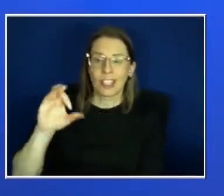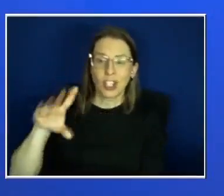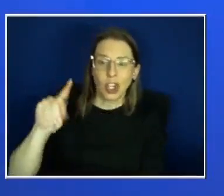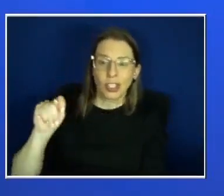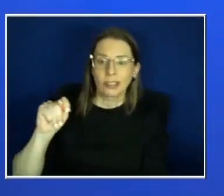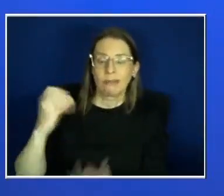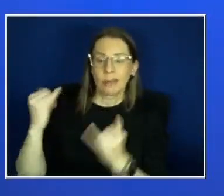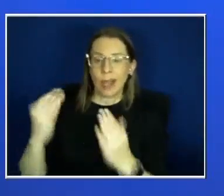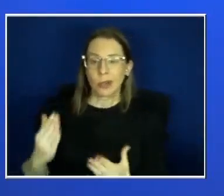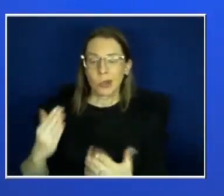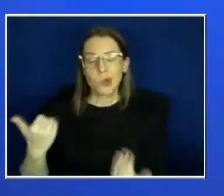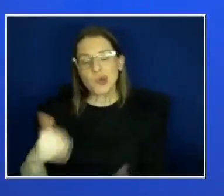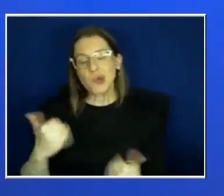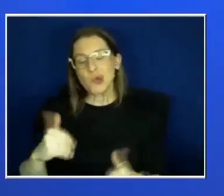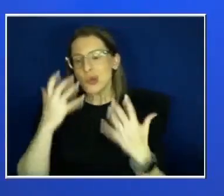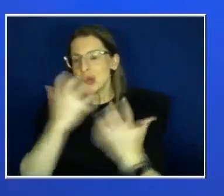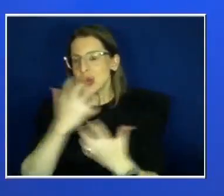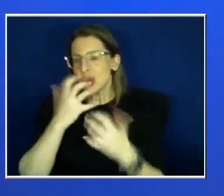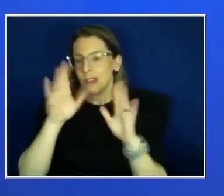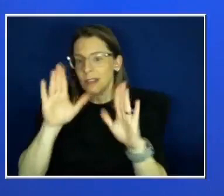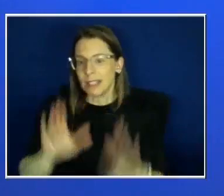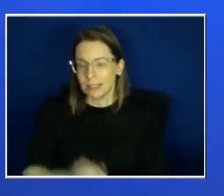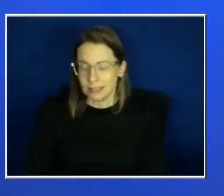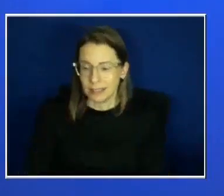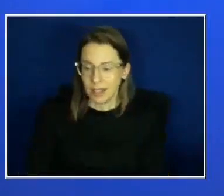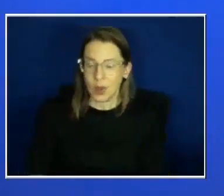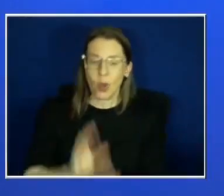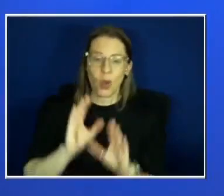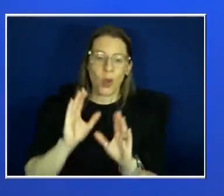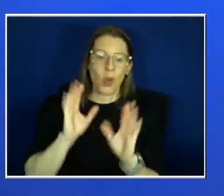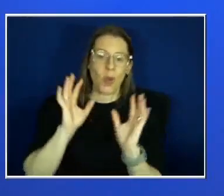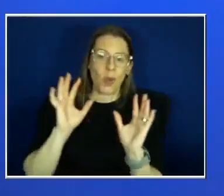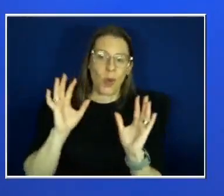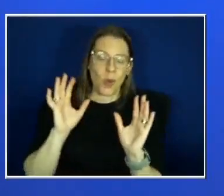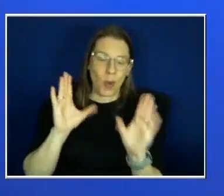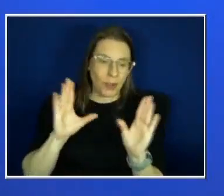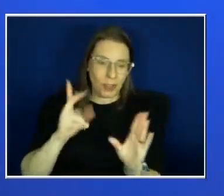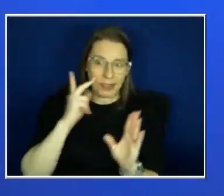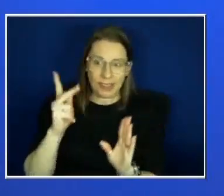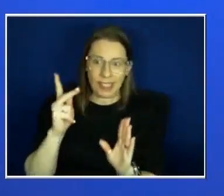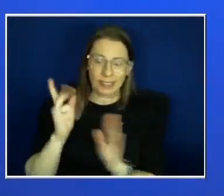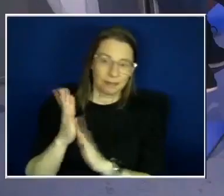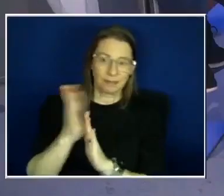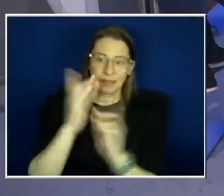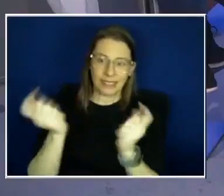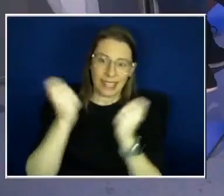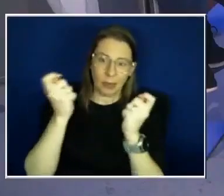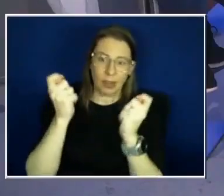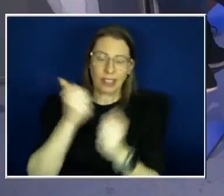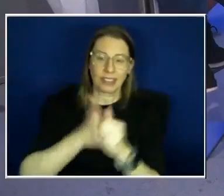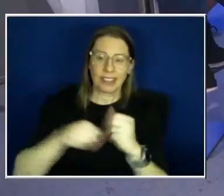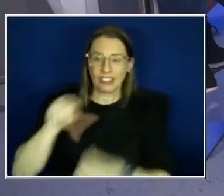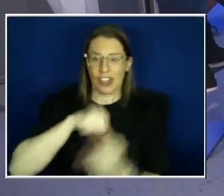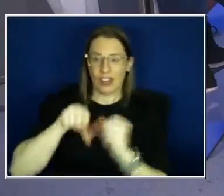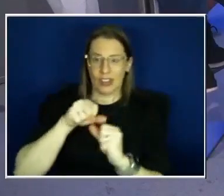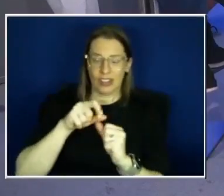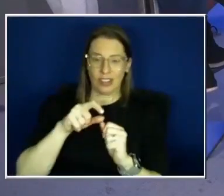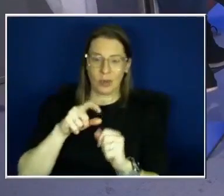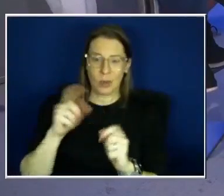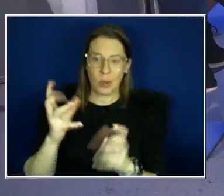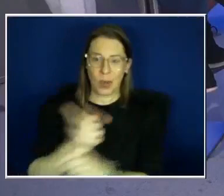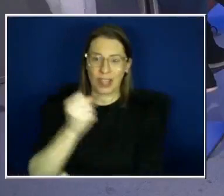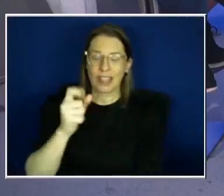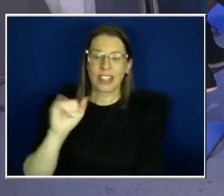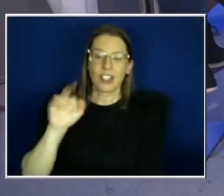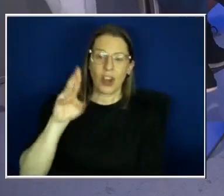it's so wonderful to see them celebrating each other's wins, and that's just really neat. Cool to be a part of. Yeah. Jeremy just has a nice comment. It's very